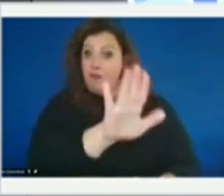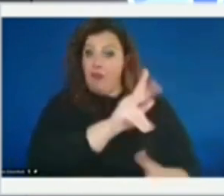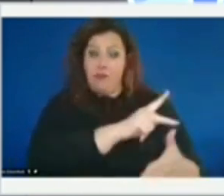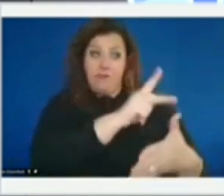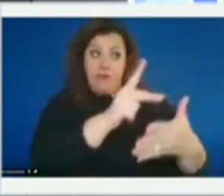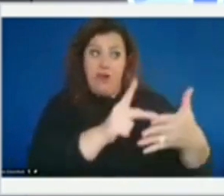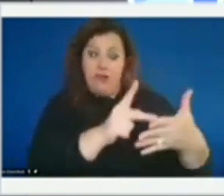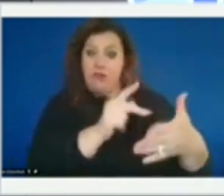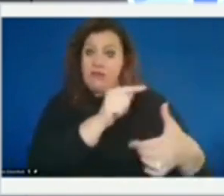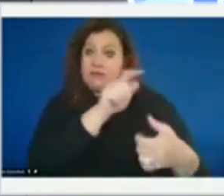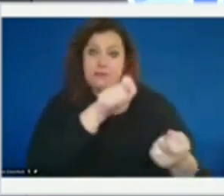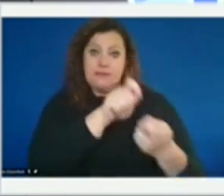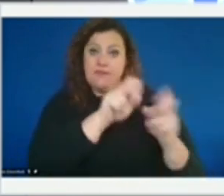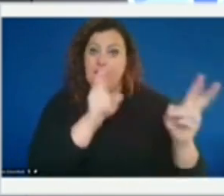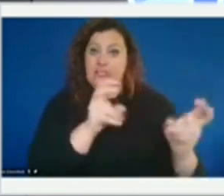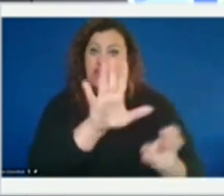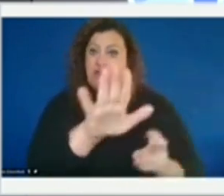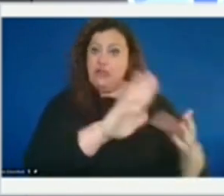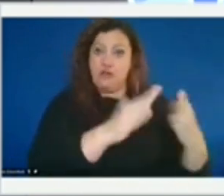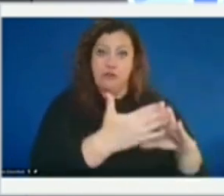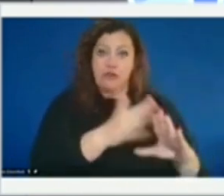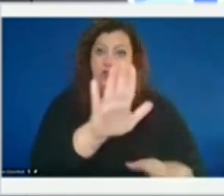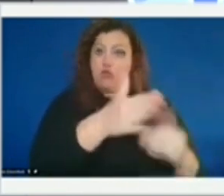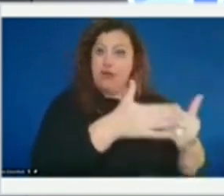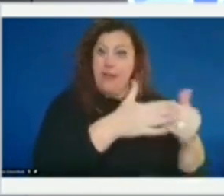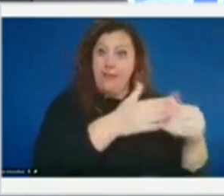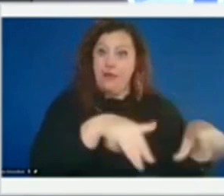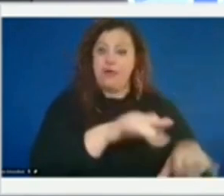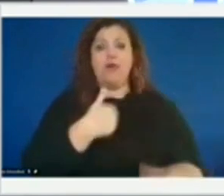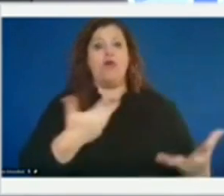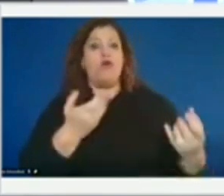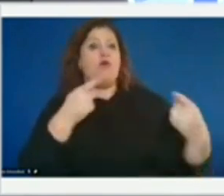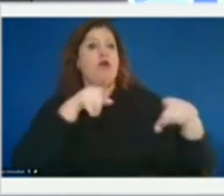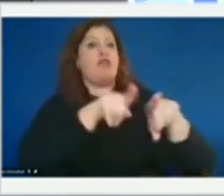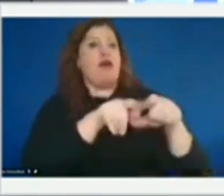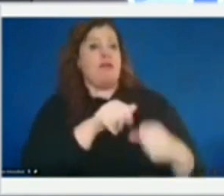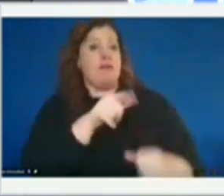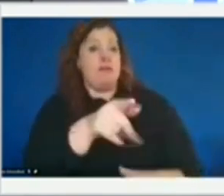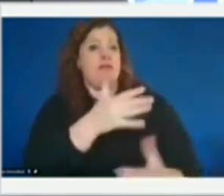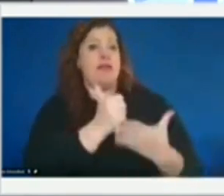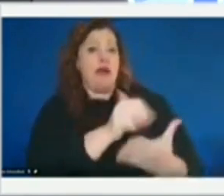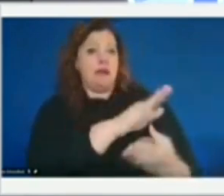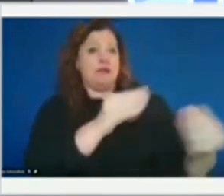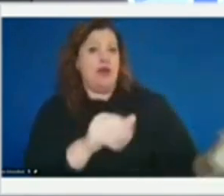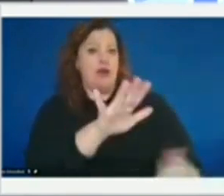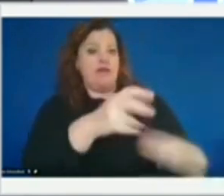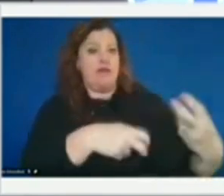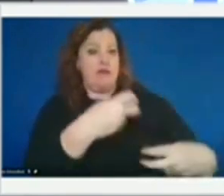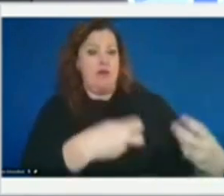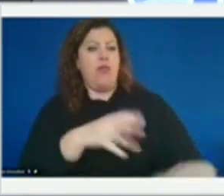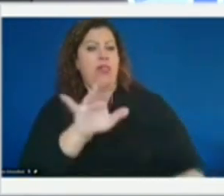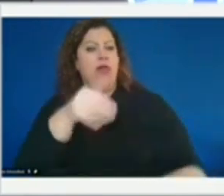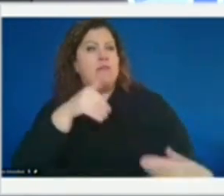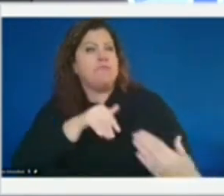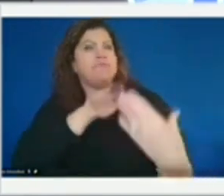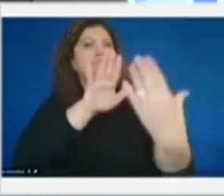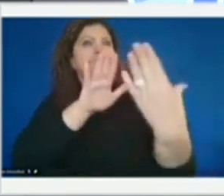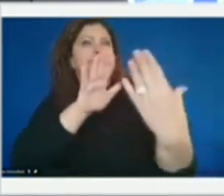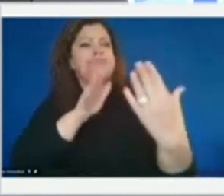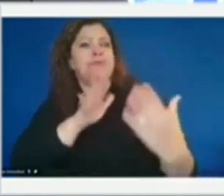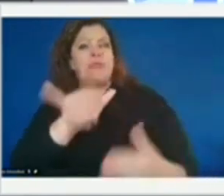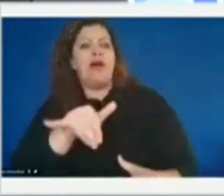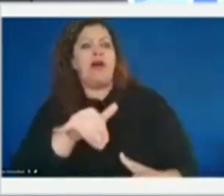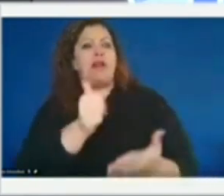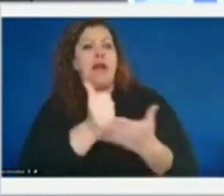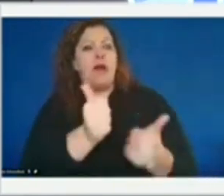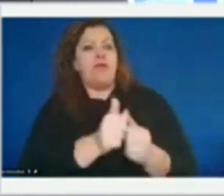in your community, in your neighborhood, we want to align with you and help solve those problems. A forward-thinking initiative that's contributed to this drop in crime and to